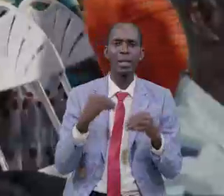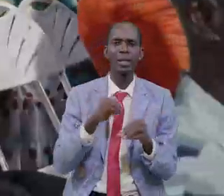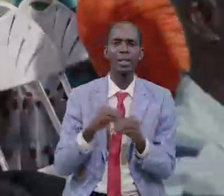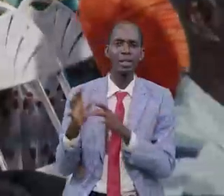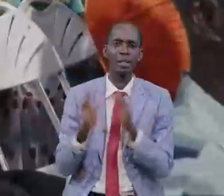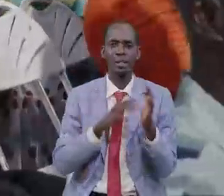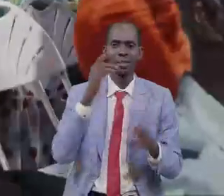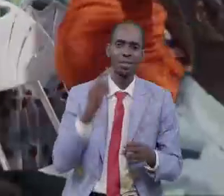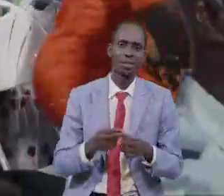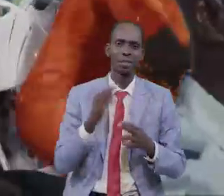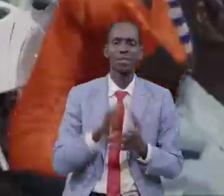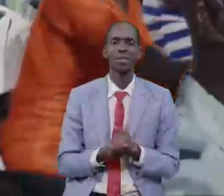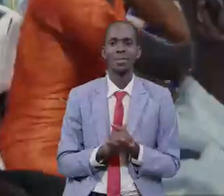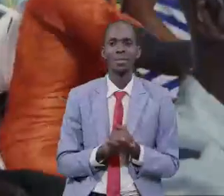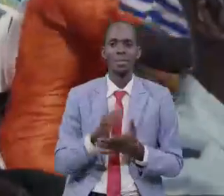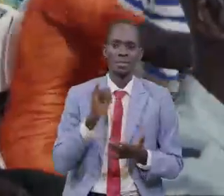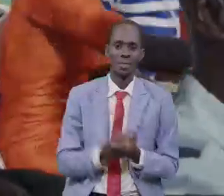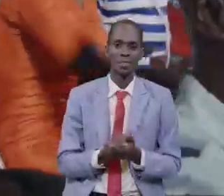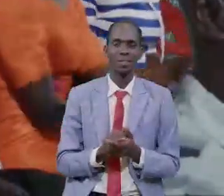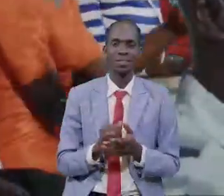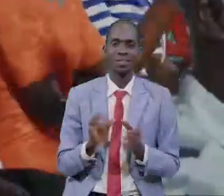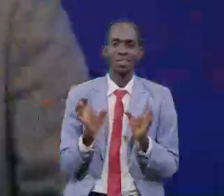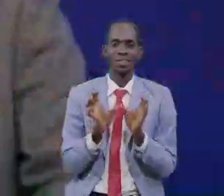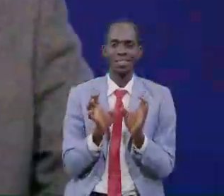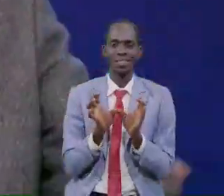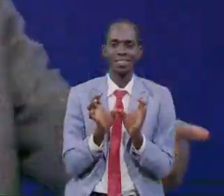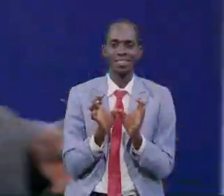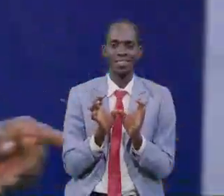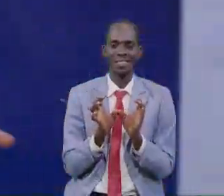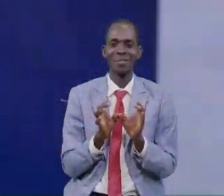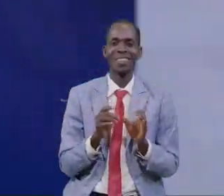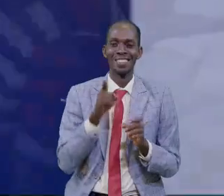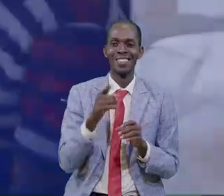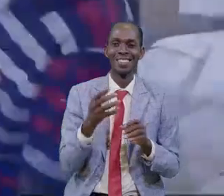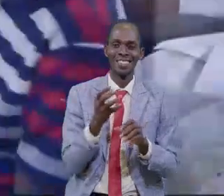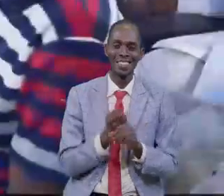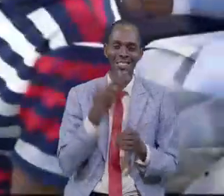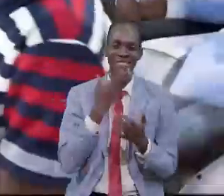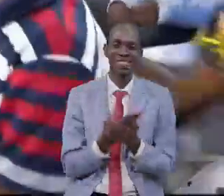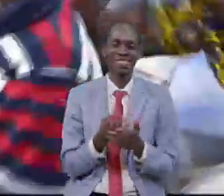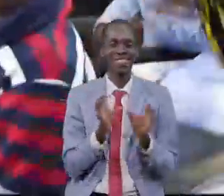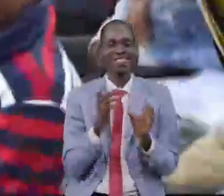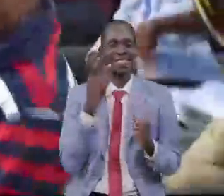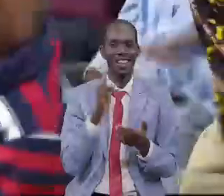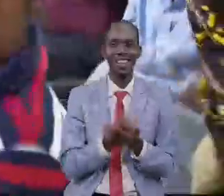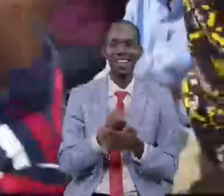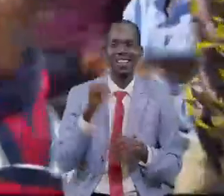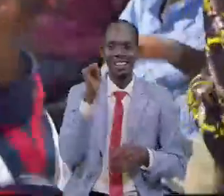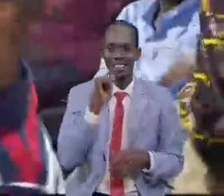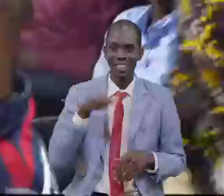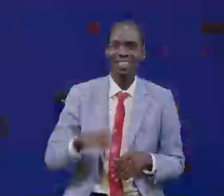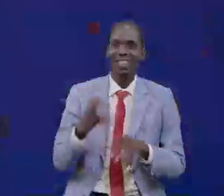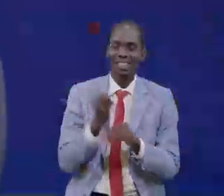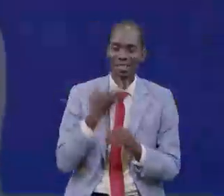That certificate, look at that boy, he got a good certificate. Look at that girl, he got a